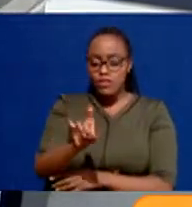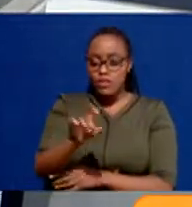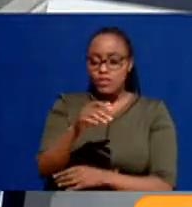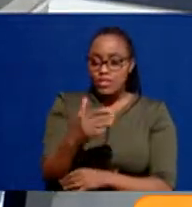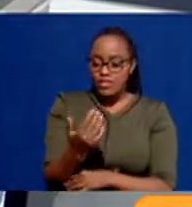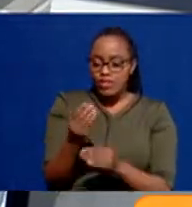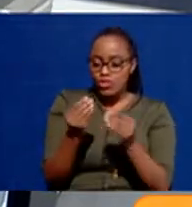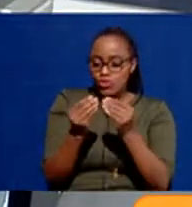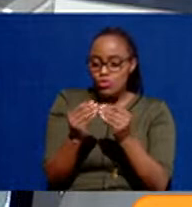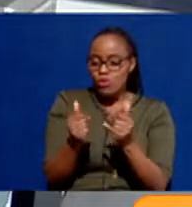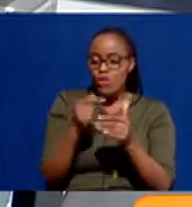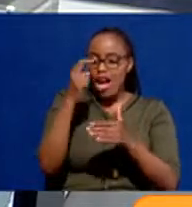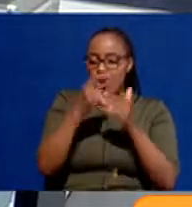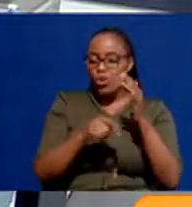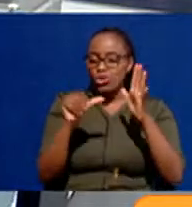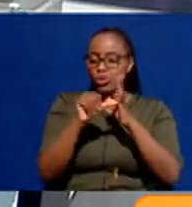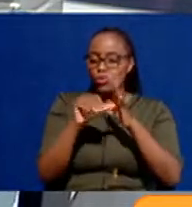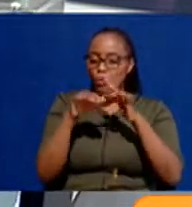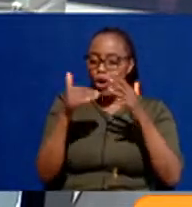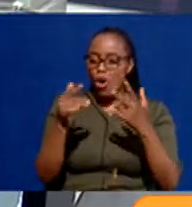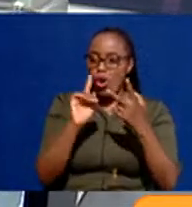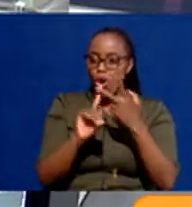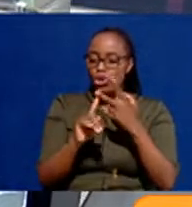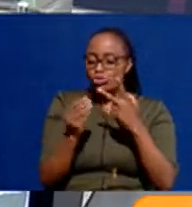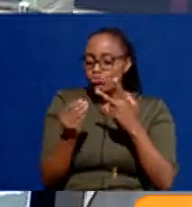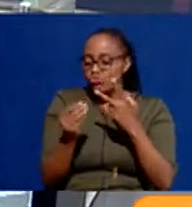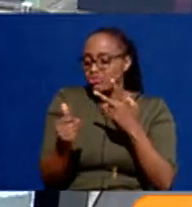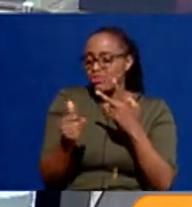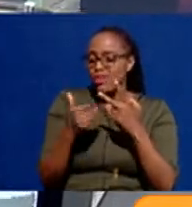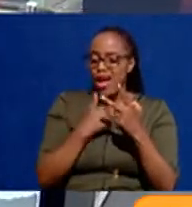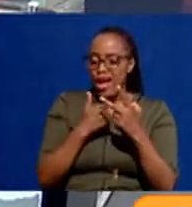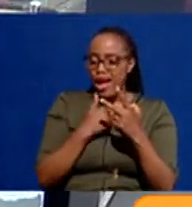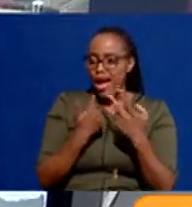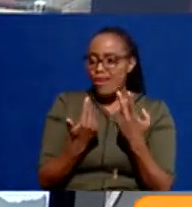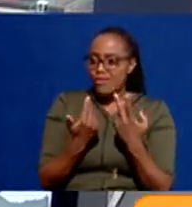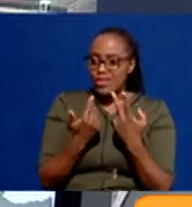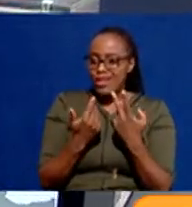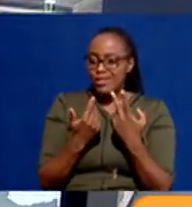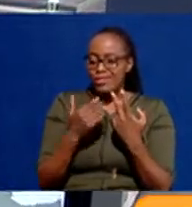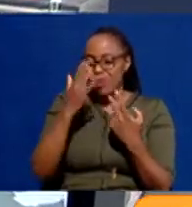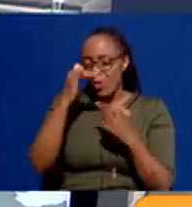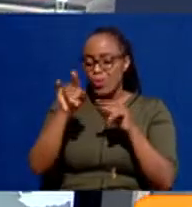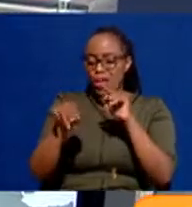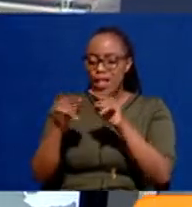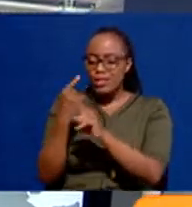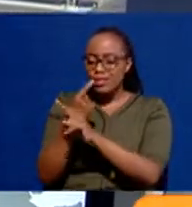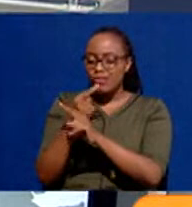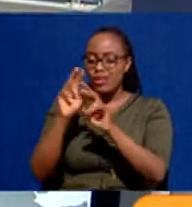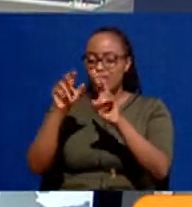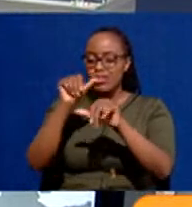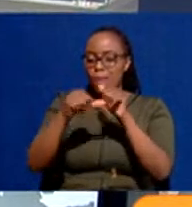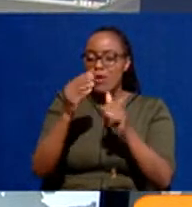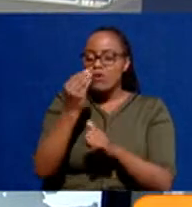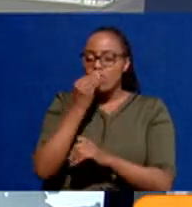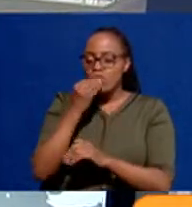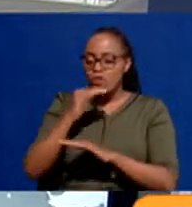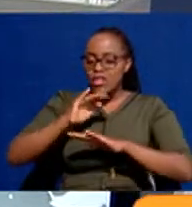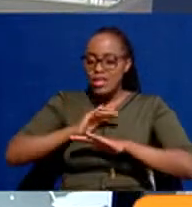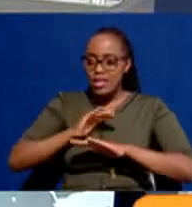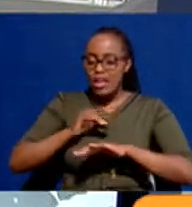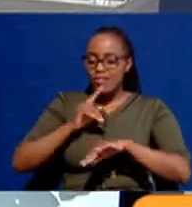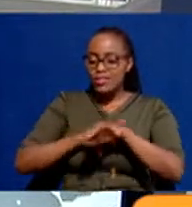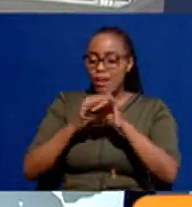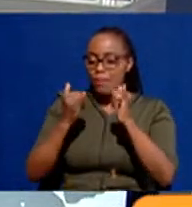it to tackle a cost issue? Is it to tackle a lack of availability issue, because we're dealing with various issues around food security at a time like